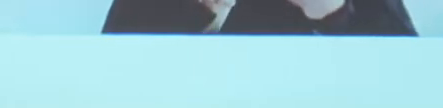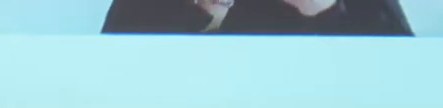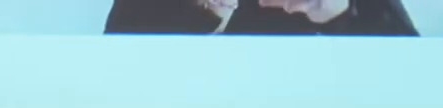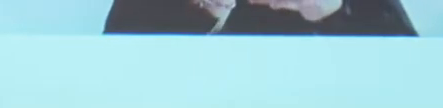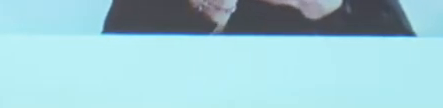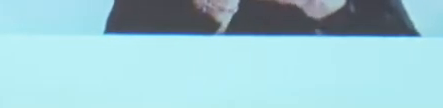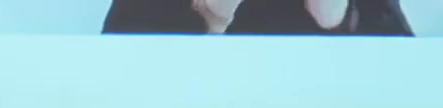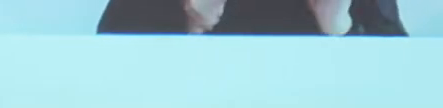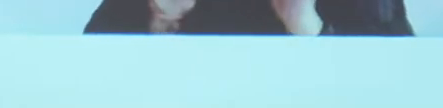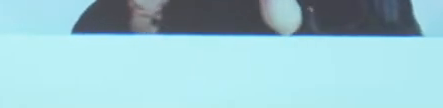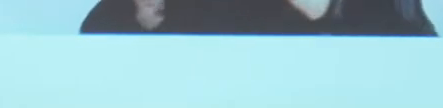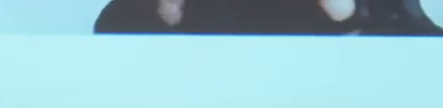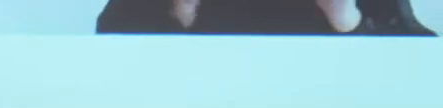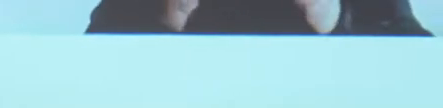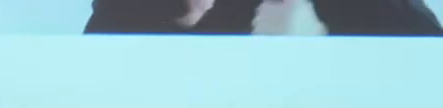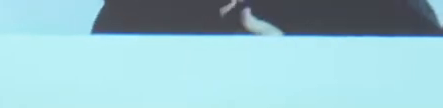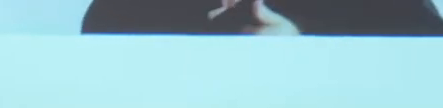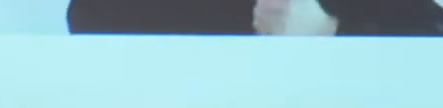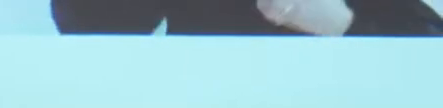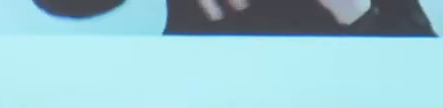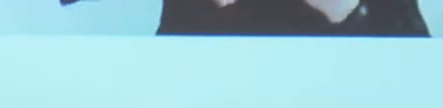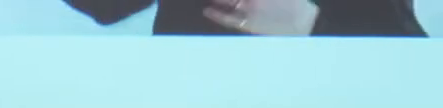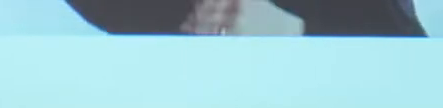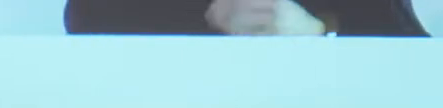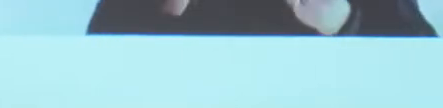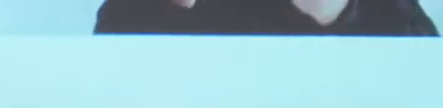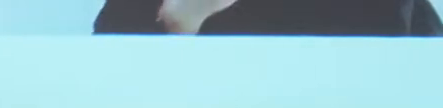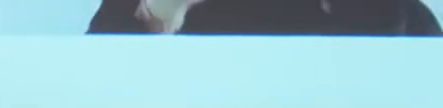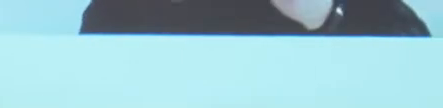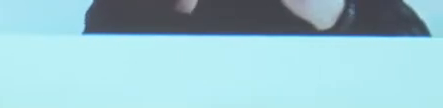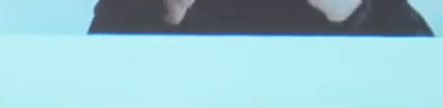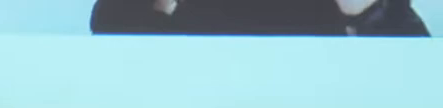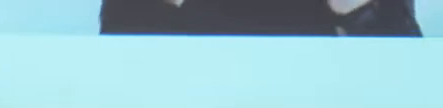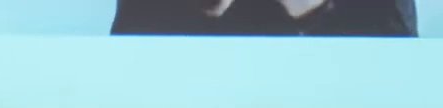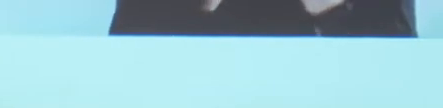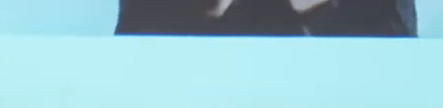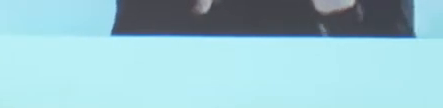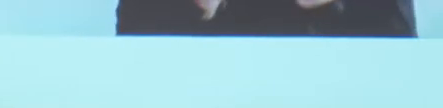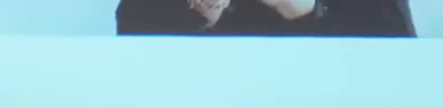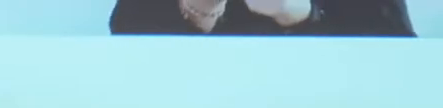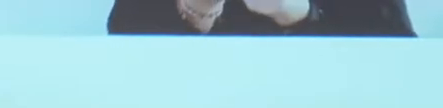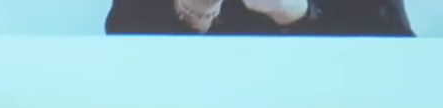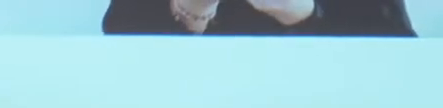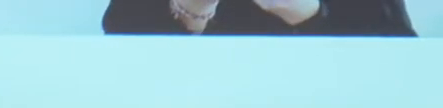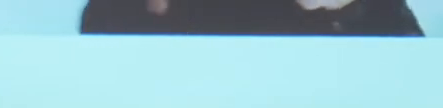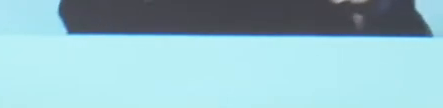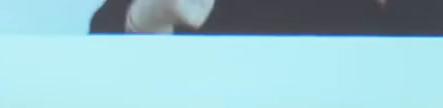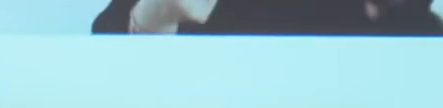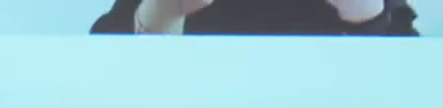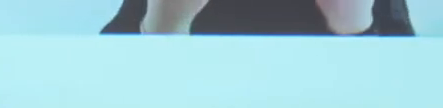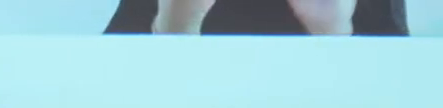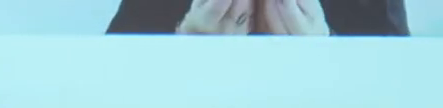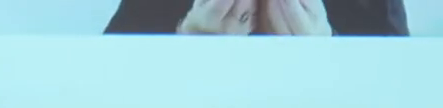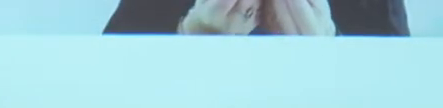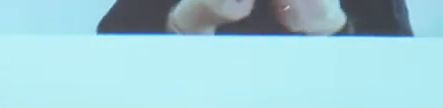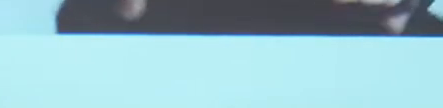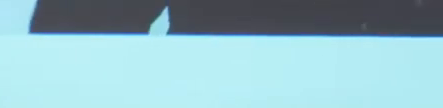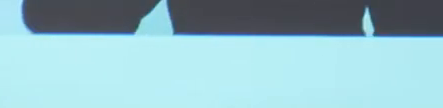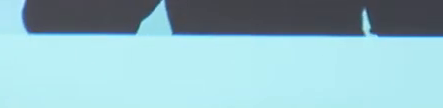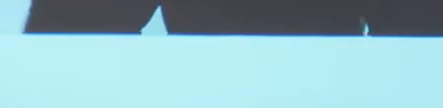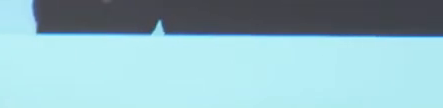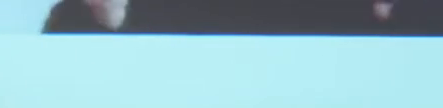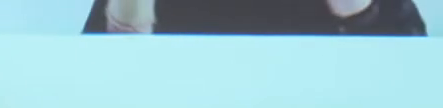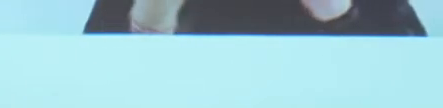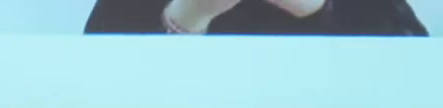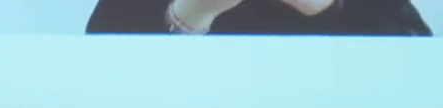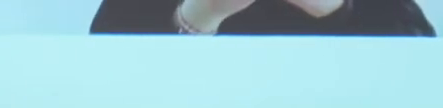being in the same room together to eat together to laugh together to argue together to dance together to our